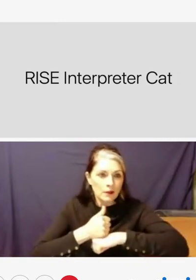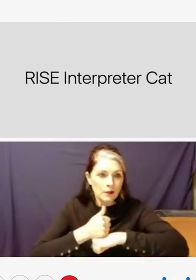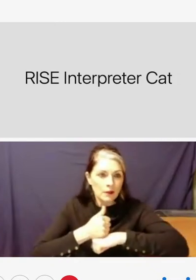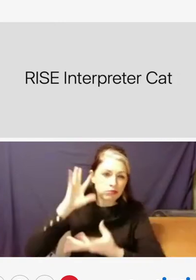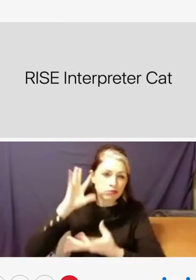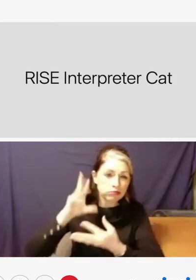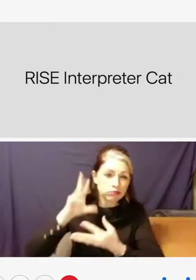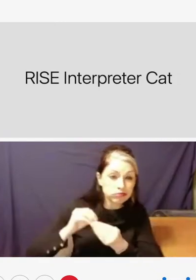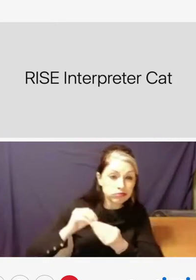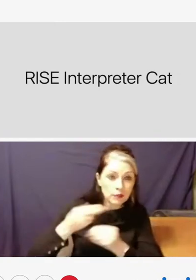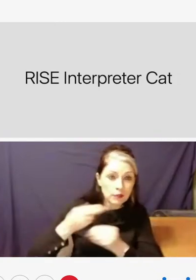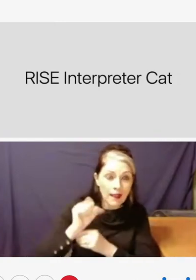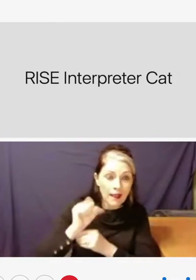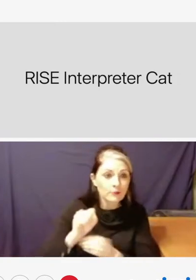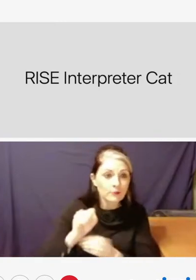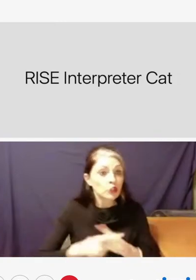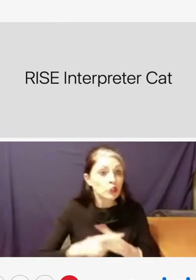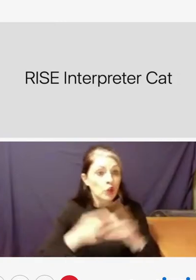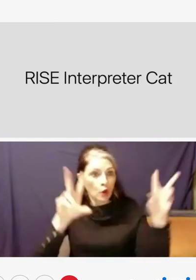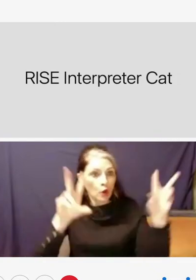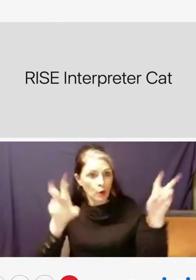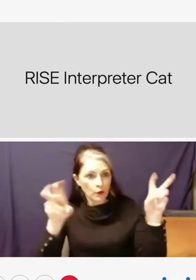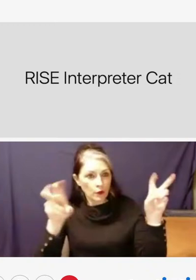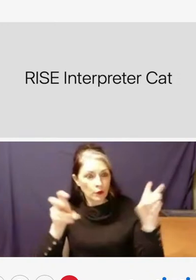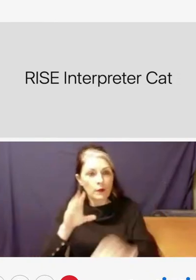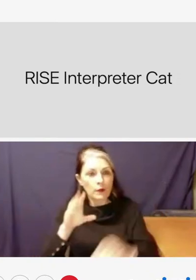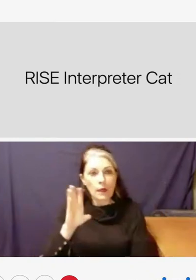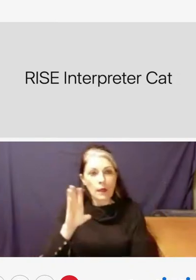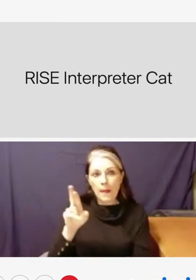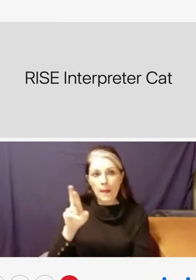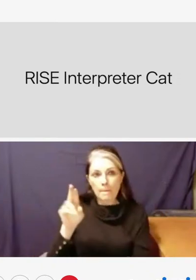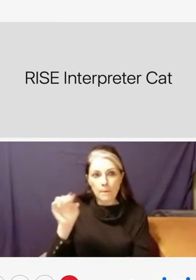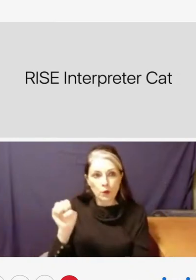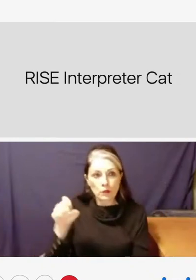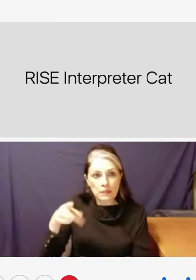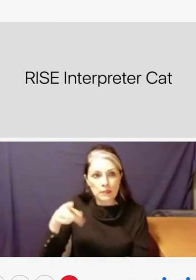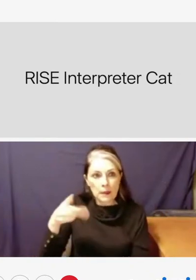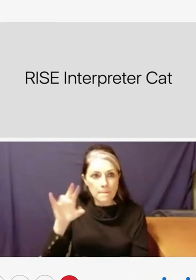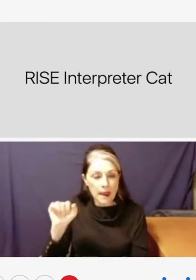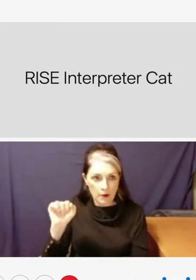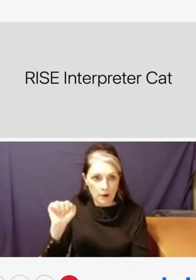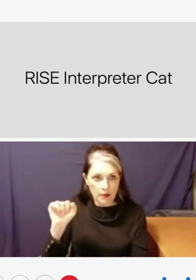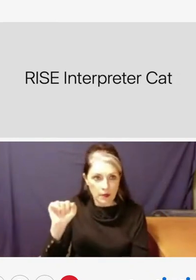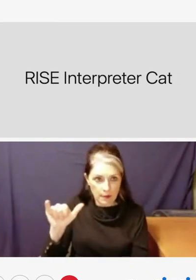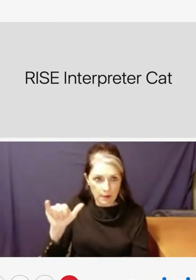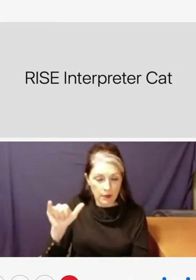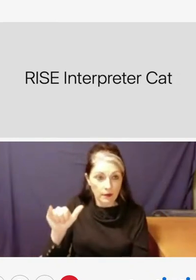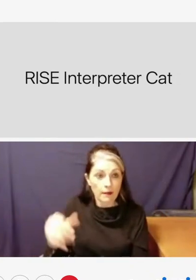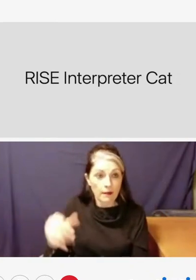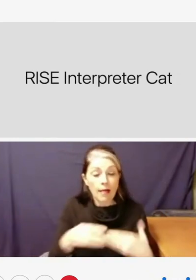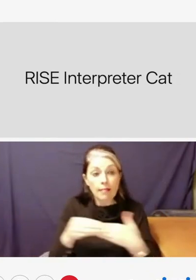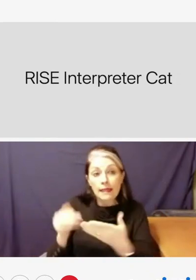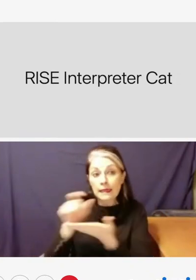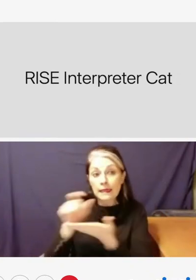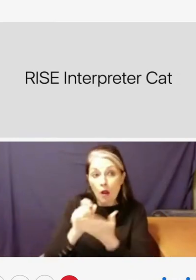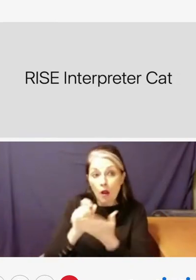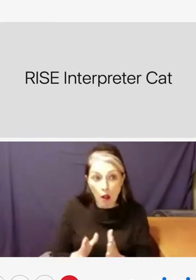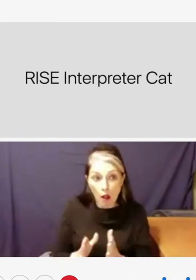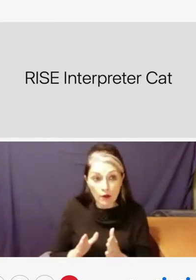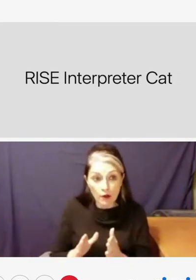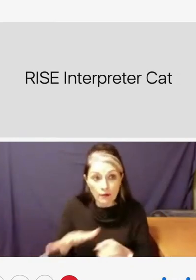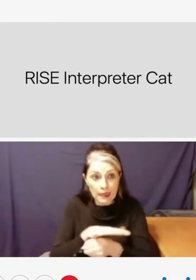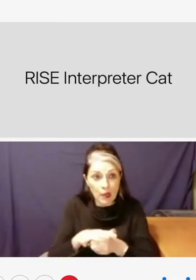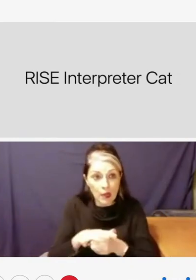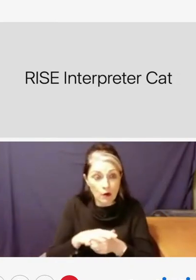way by Dr Bruce Perry Dr Bruce Perry is a leading researcher is a leading author in in the realm of trauma and the